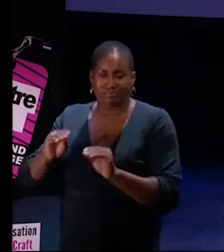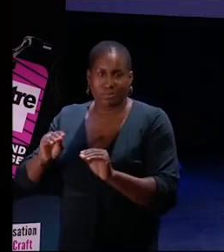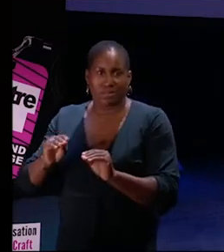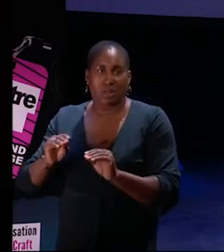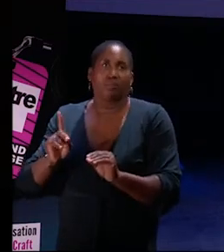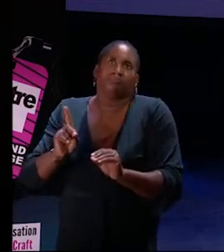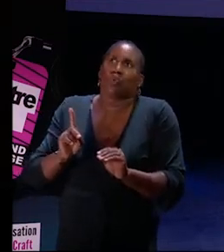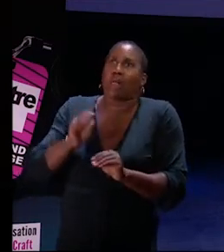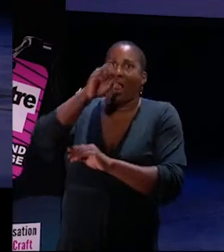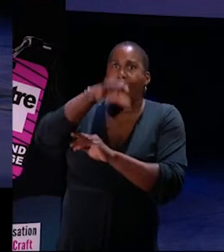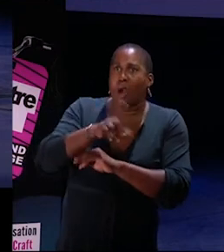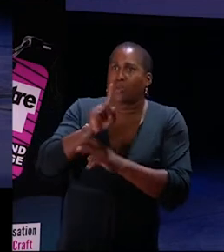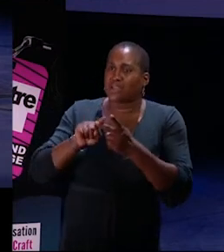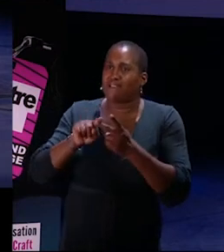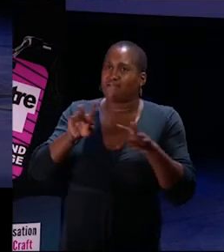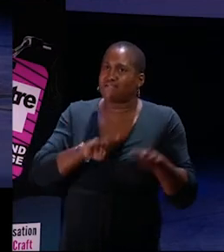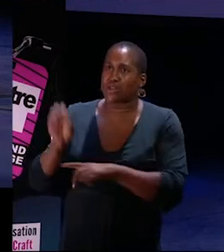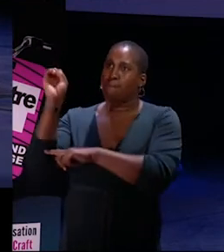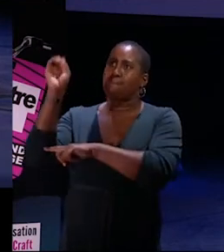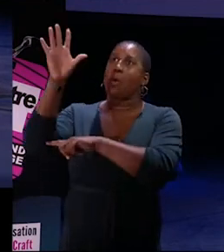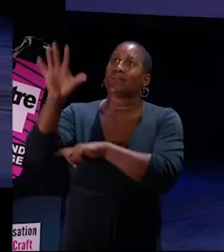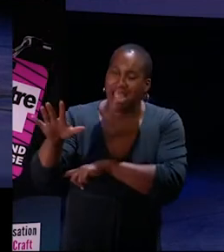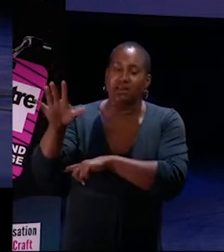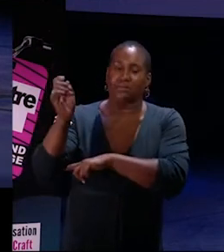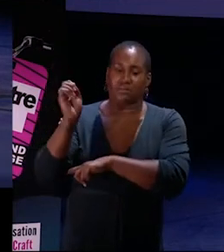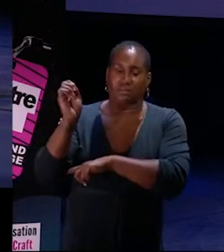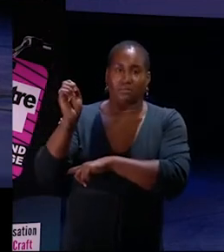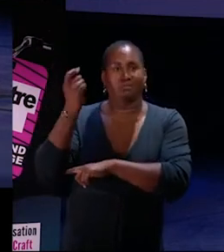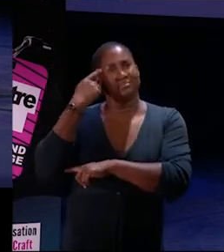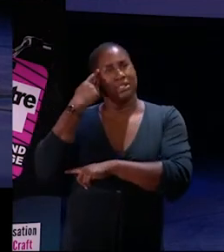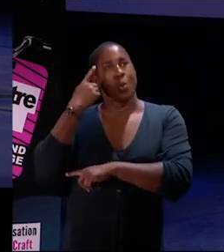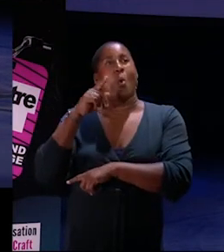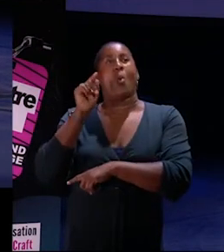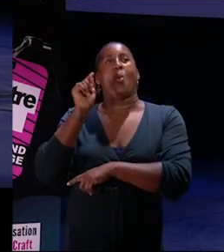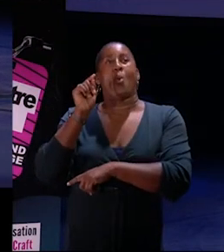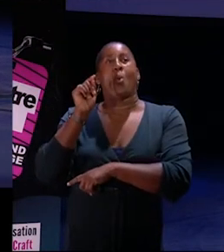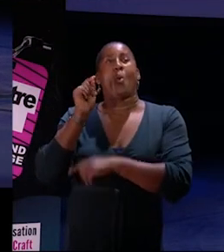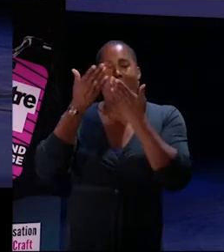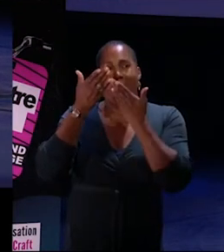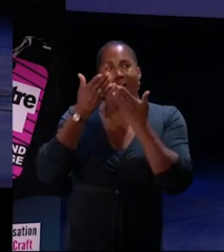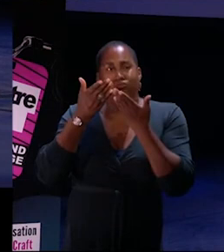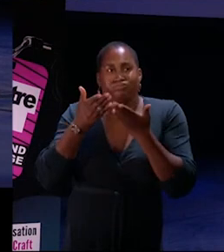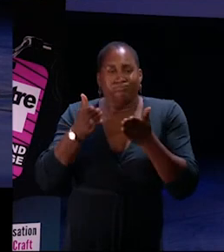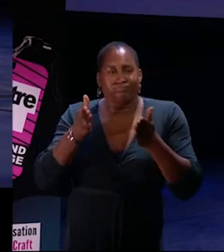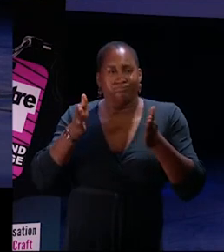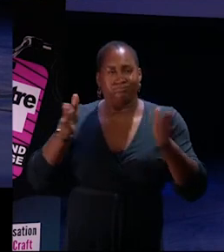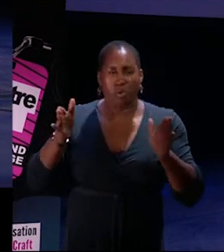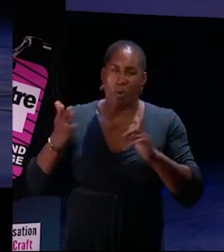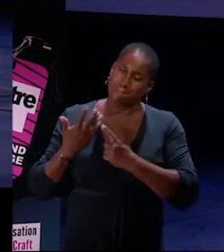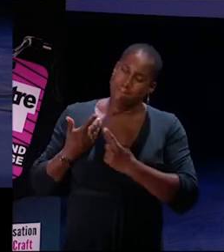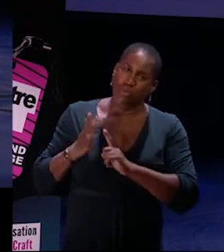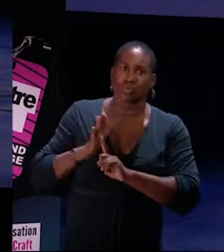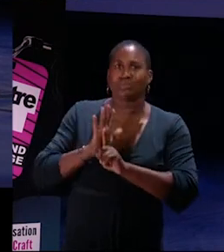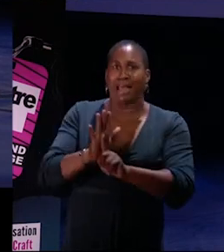video projector into what's a screen, etc., etc. And therefore you have the opportunity of being able to expand beyond perhaps more traditional